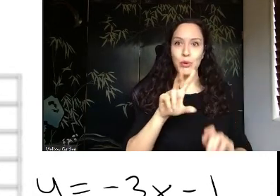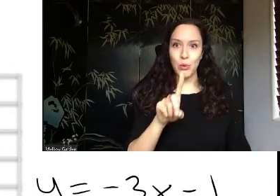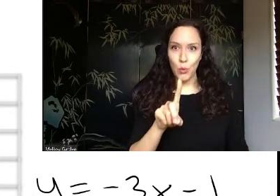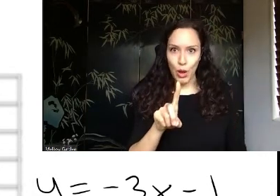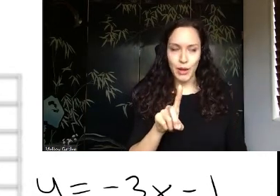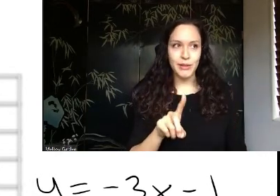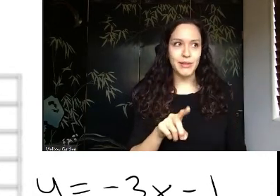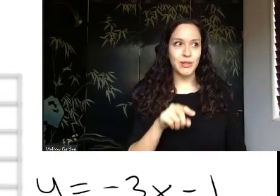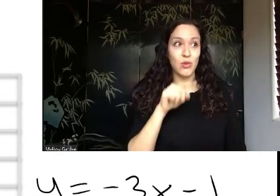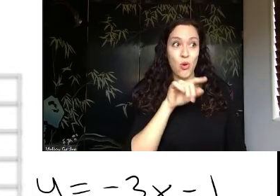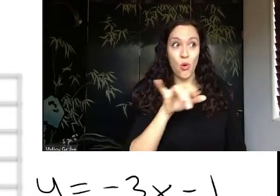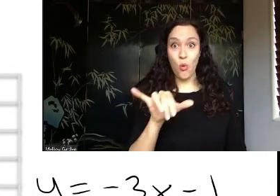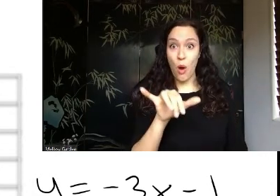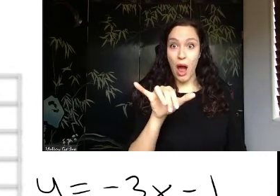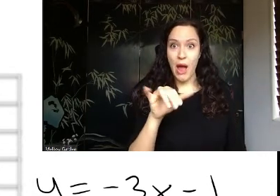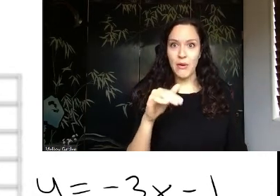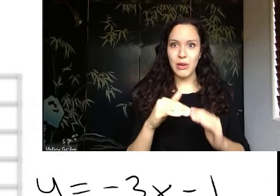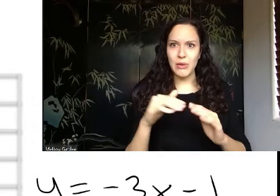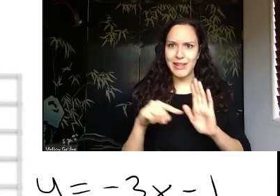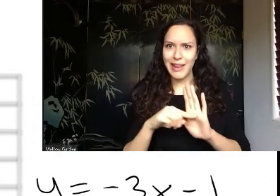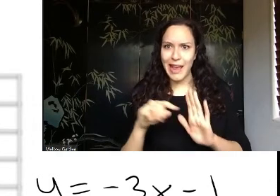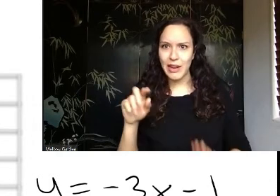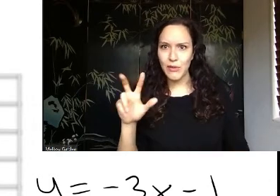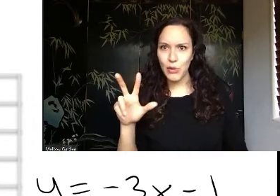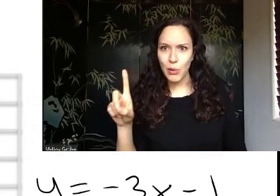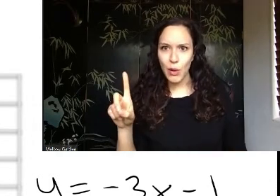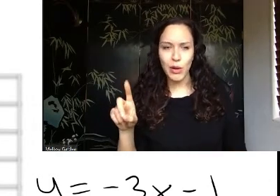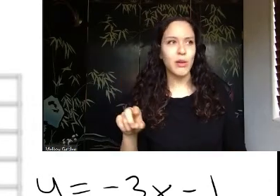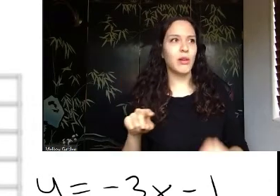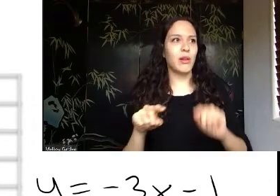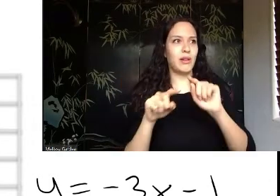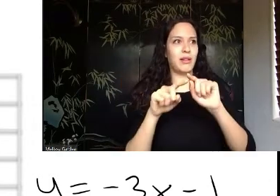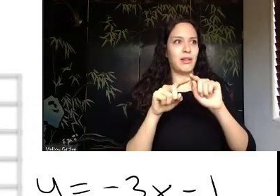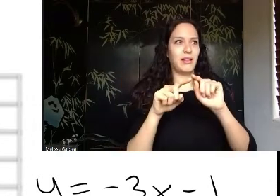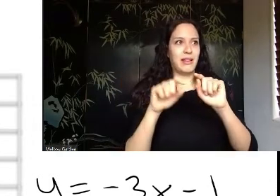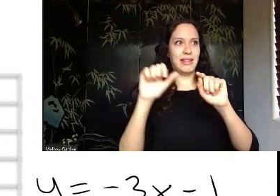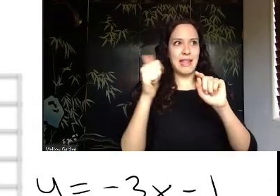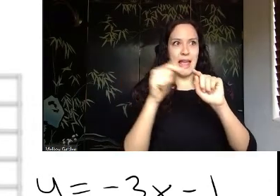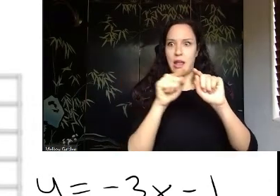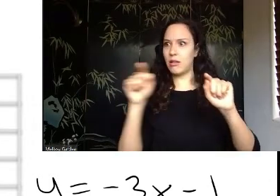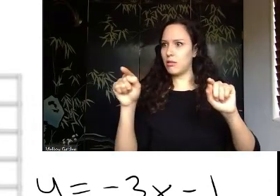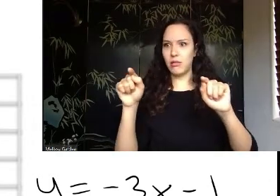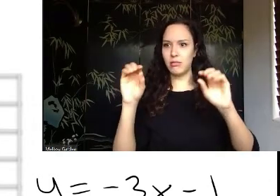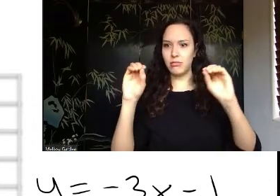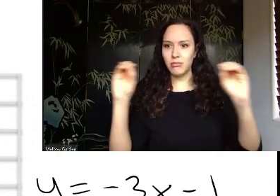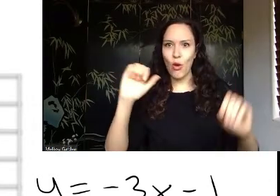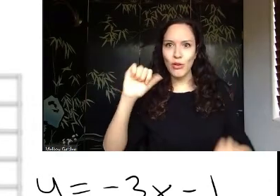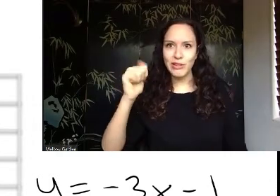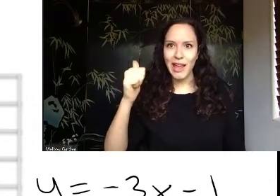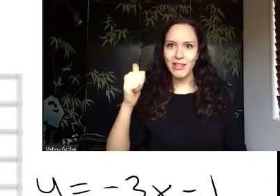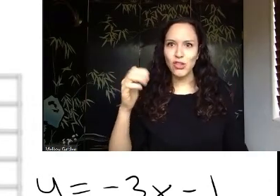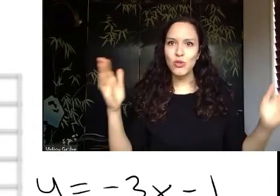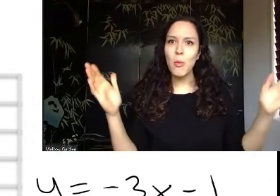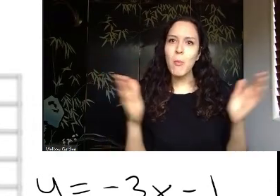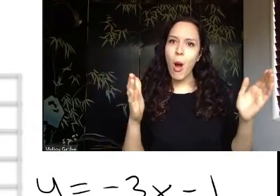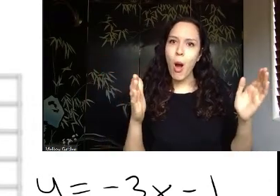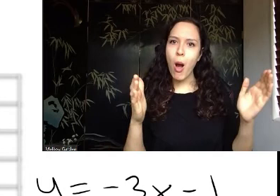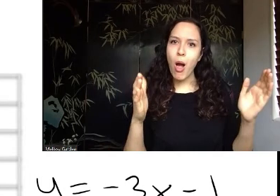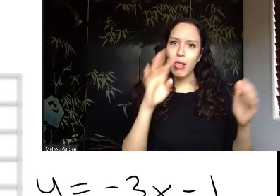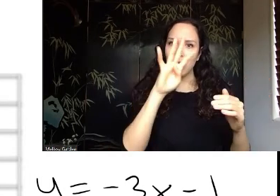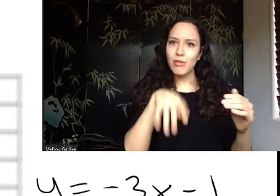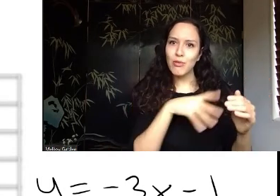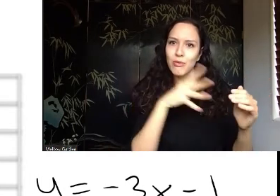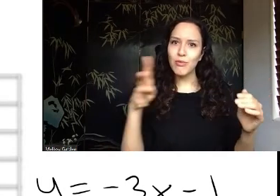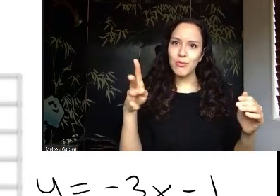your coordinate would be 10, negative 31. Well, there's no 10 on this graph. This is a small coordinate plane, and there's